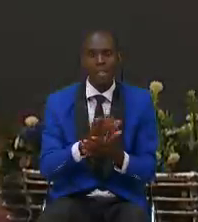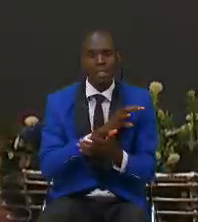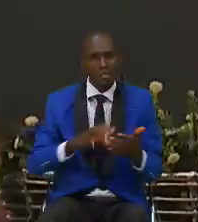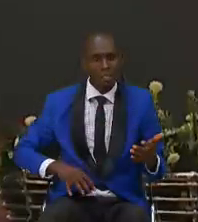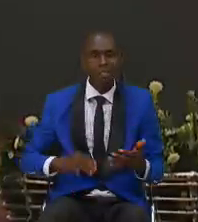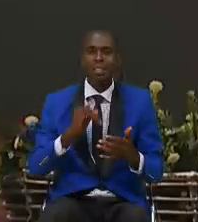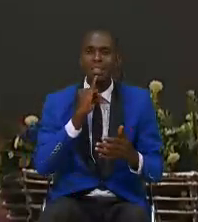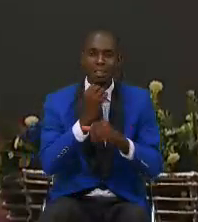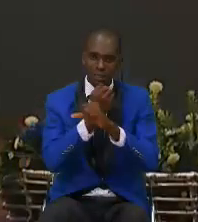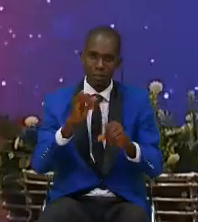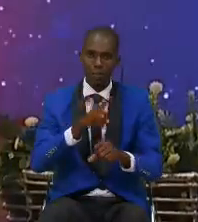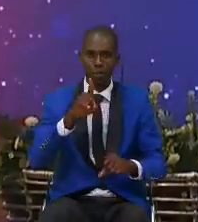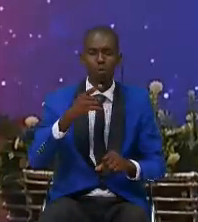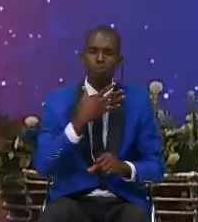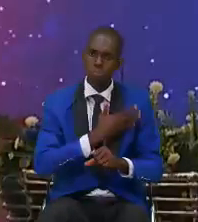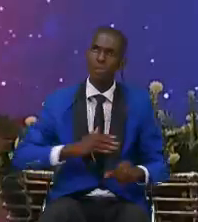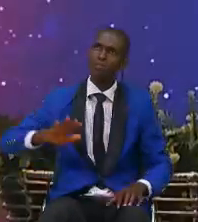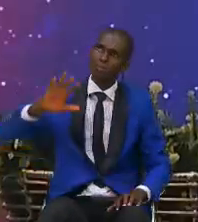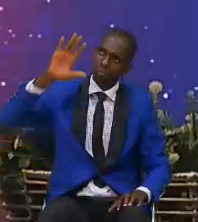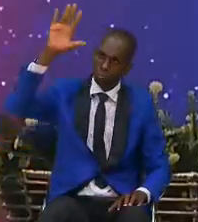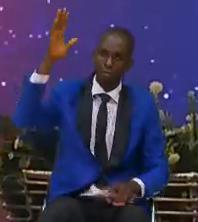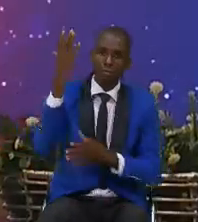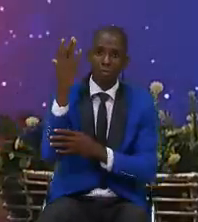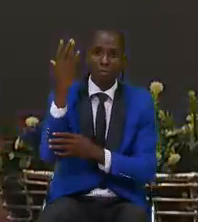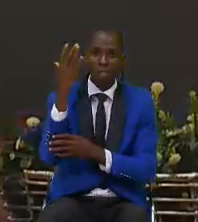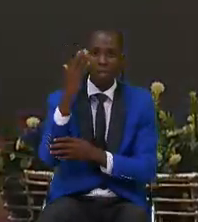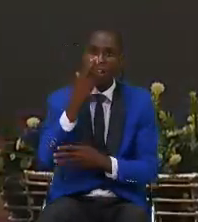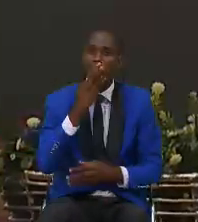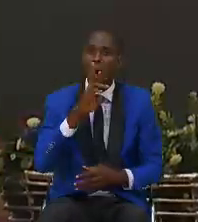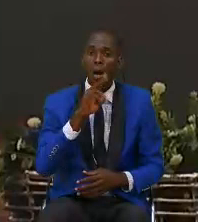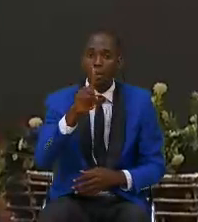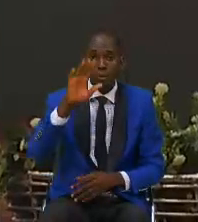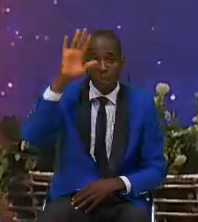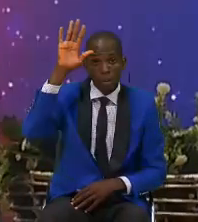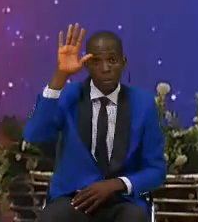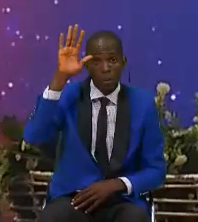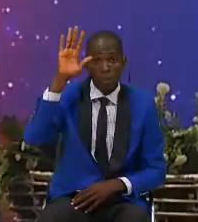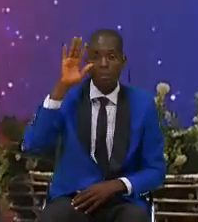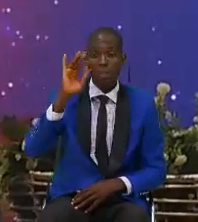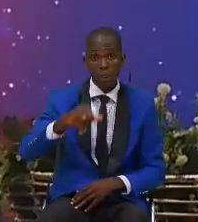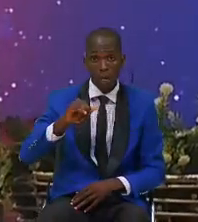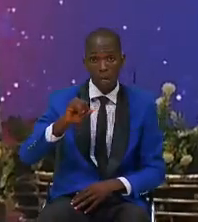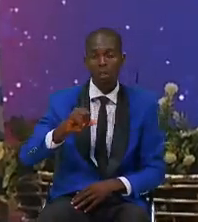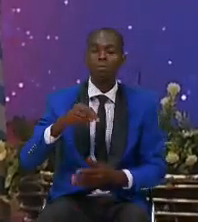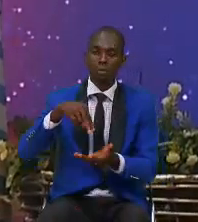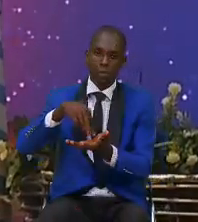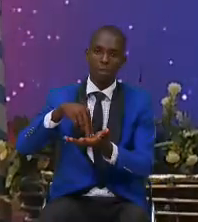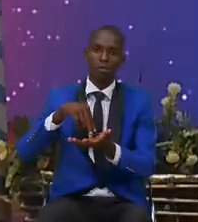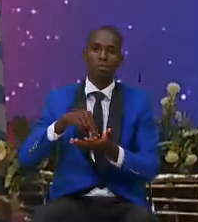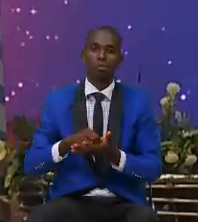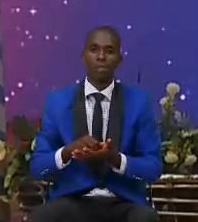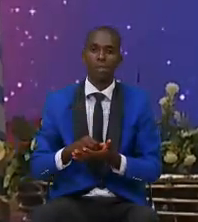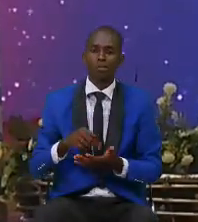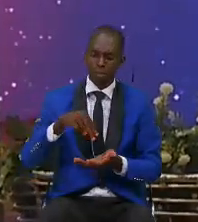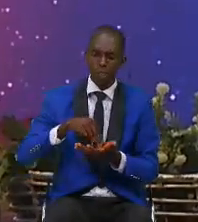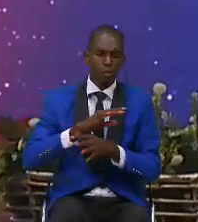you there. God bless you there. If you are raising up your hand, please stand up and I'm going to pray with you. And the